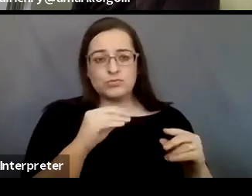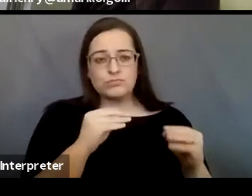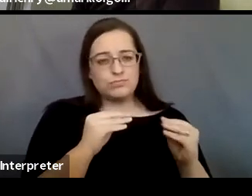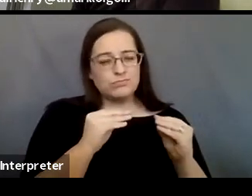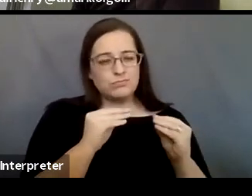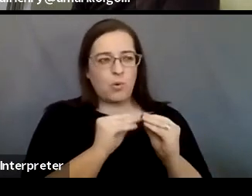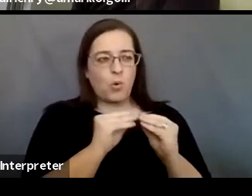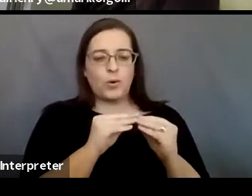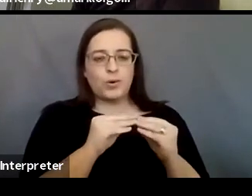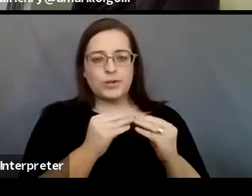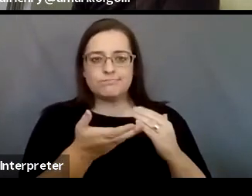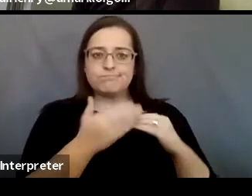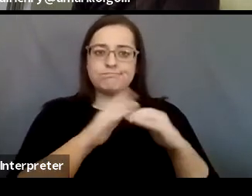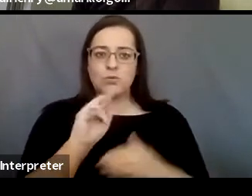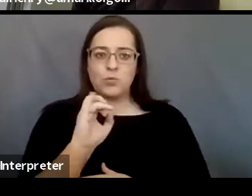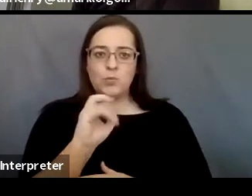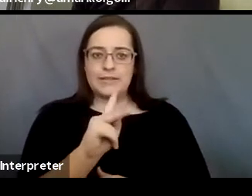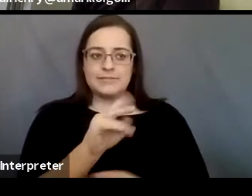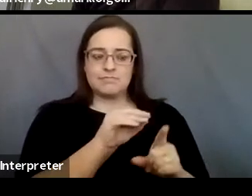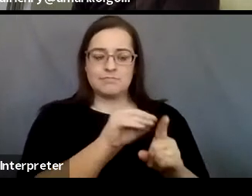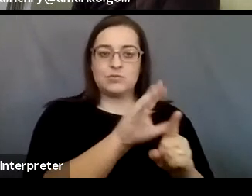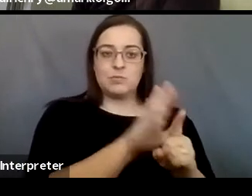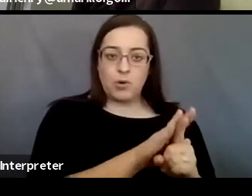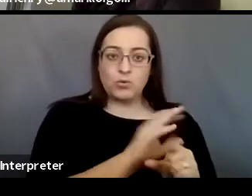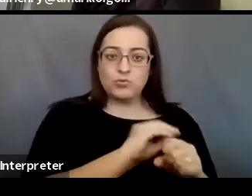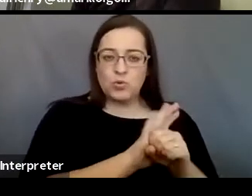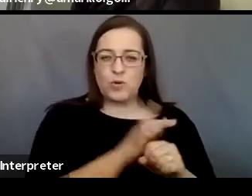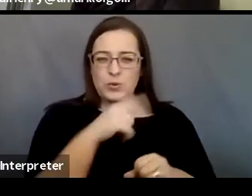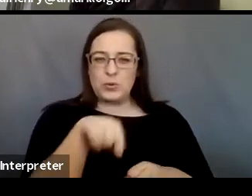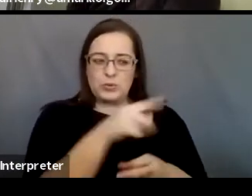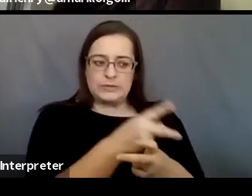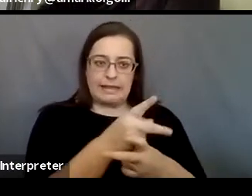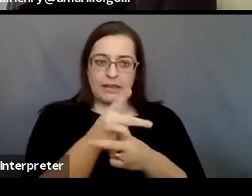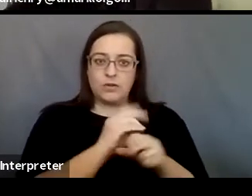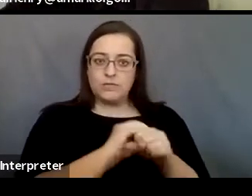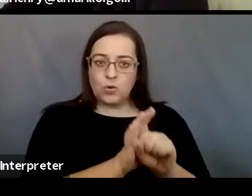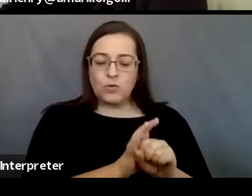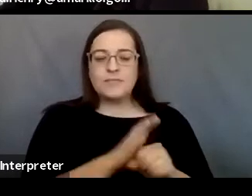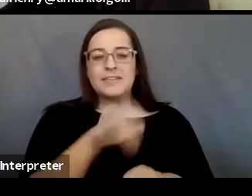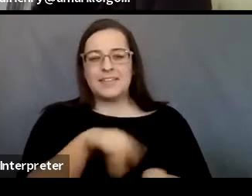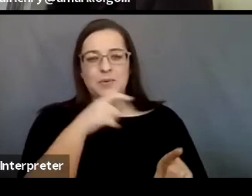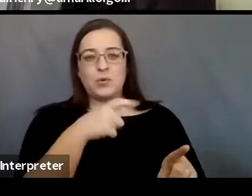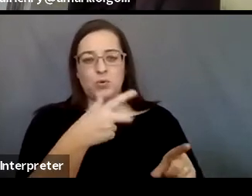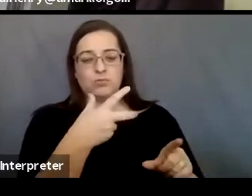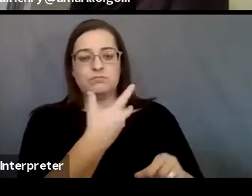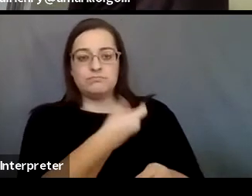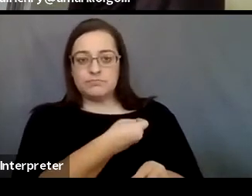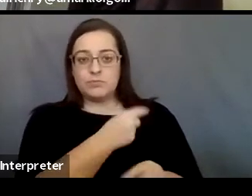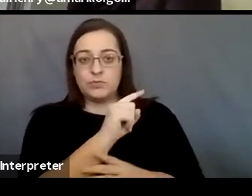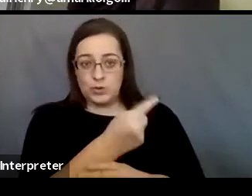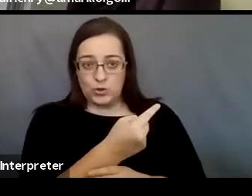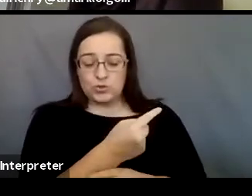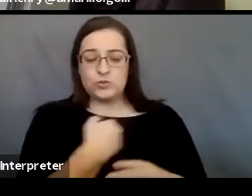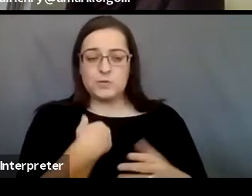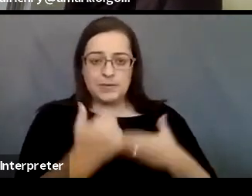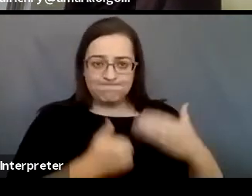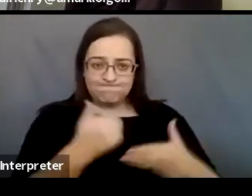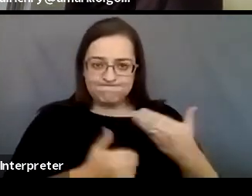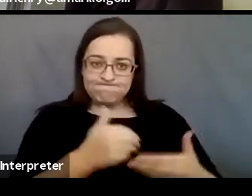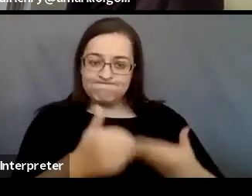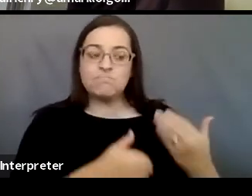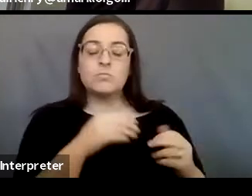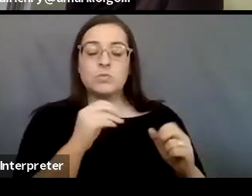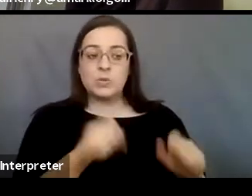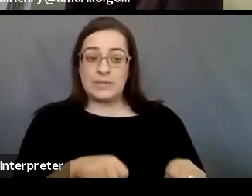for being exposed to COVID at the front of the list for vaccinations. And we're working through that so we can